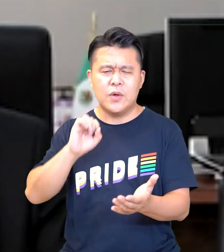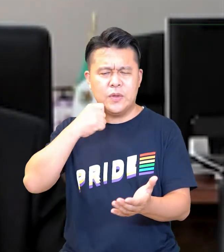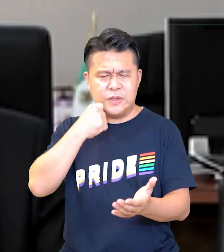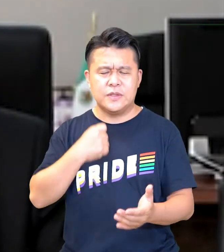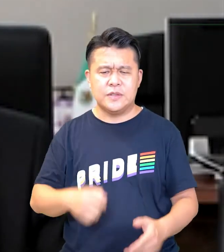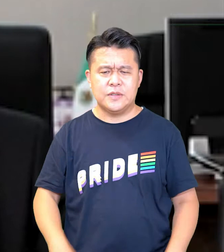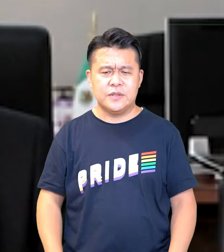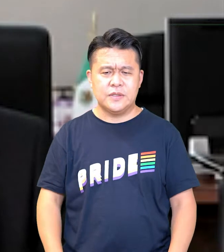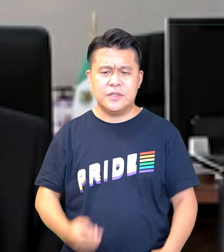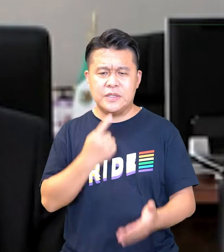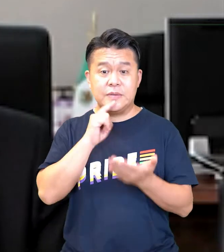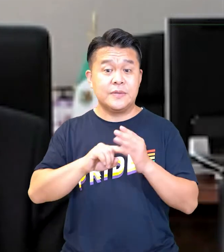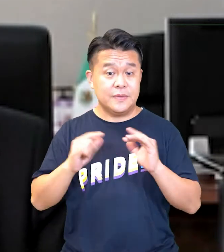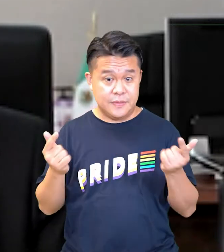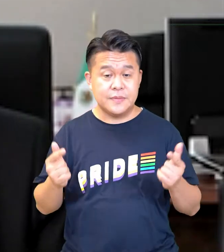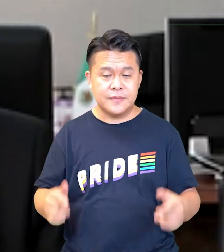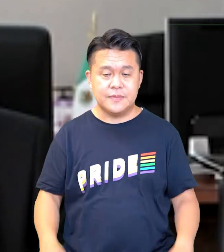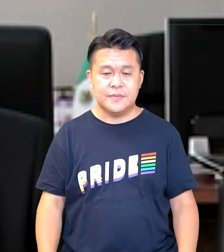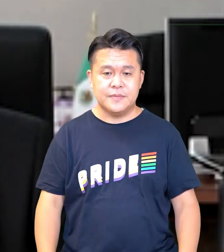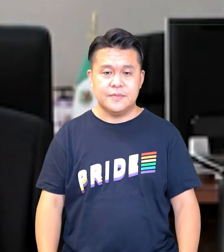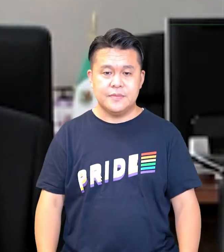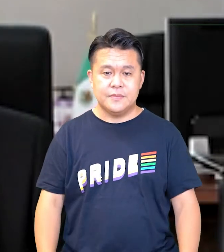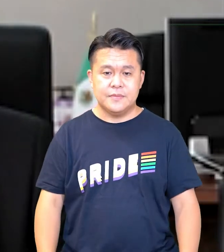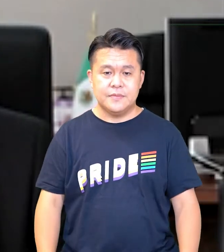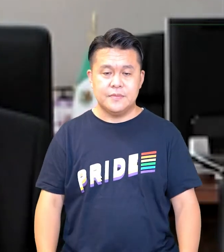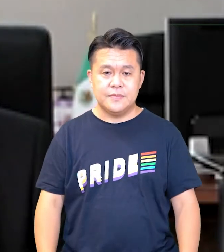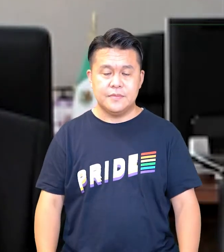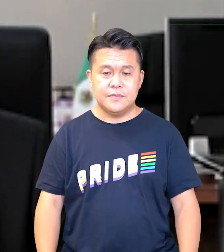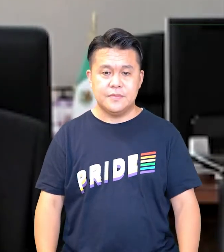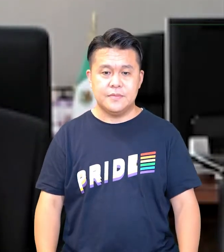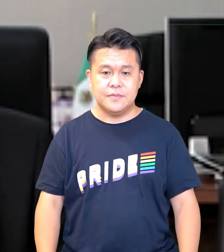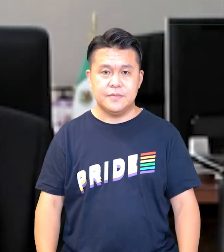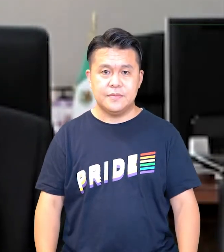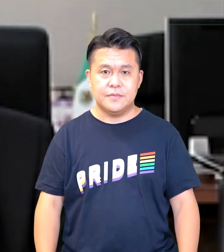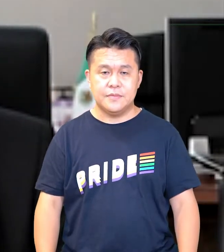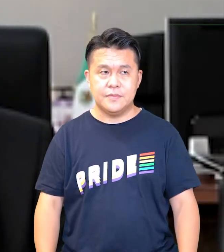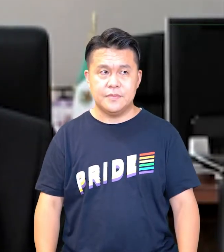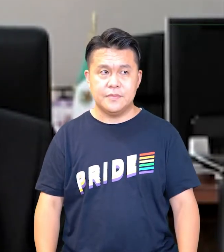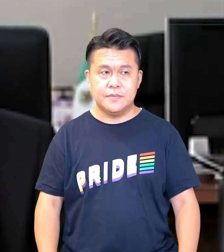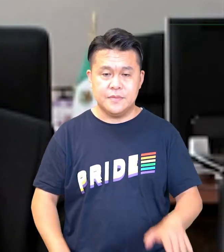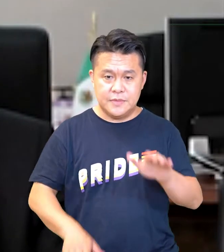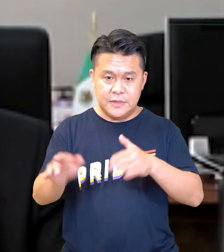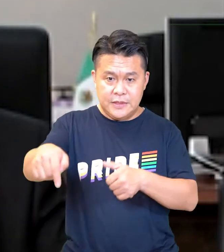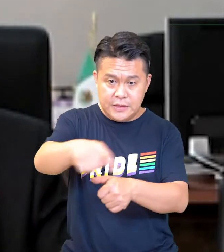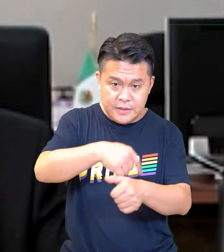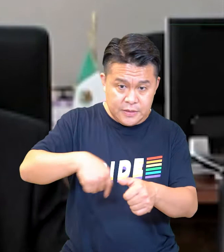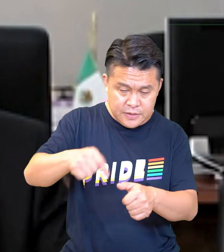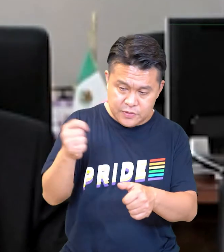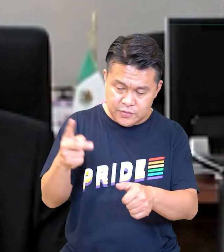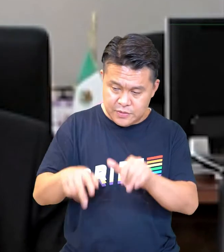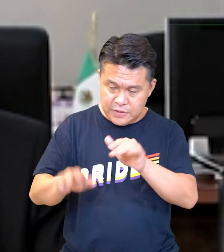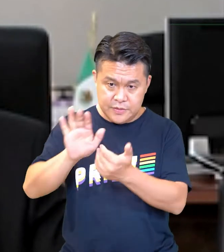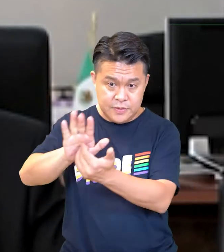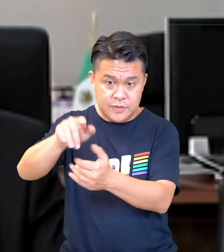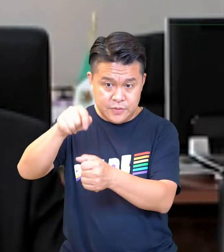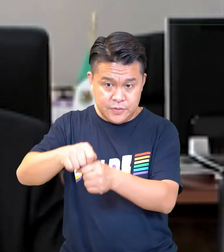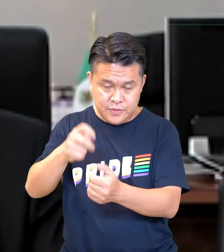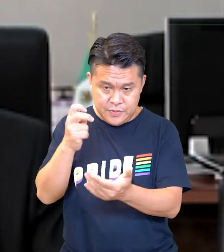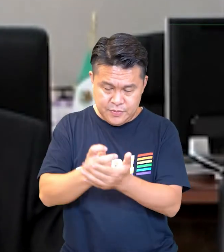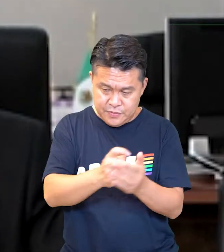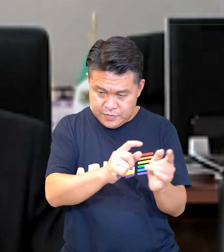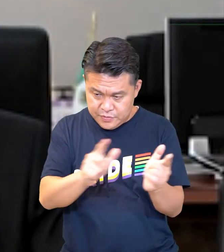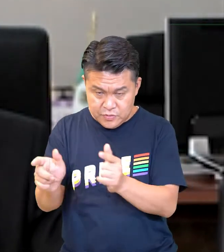Mexican legislative bodies was not an easy one, of course. First, you can imagine